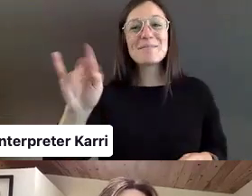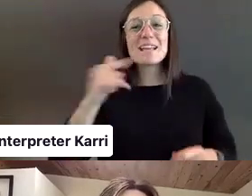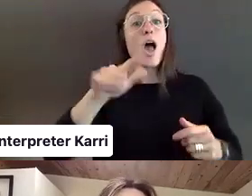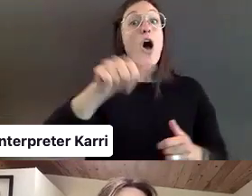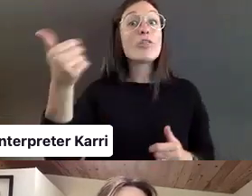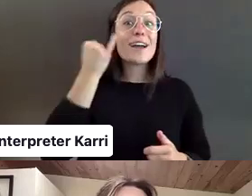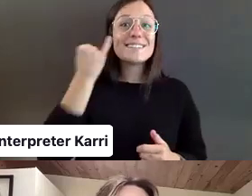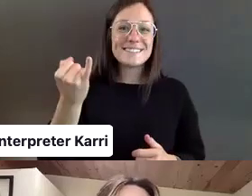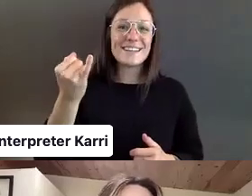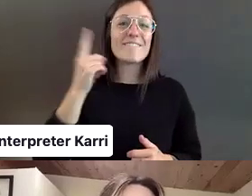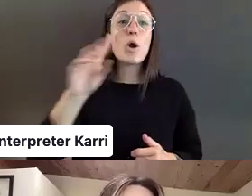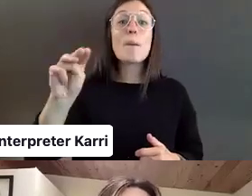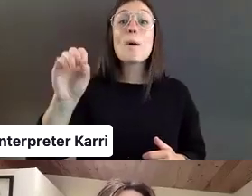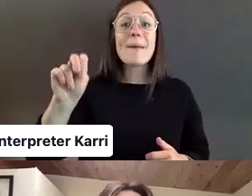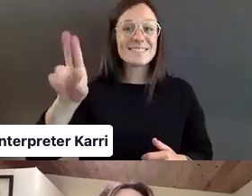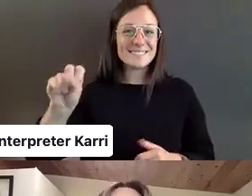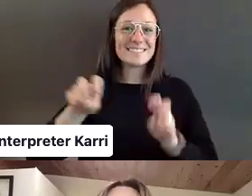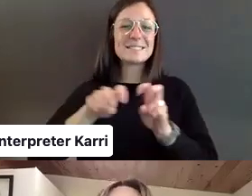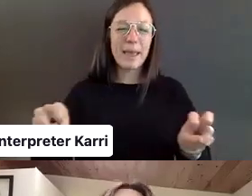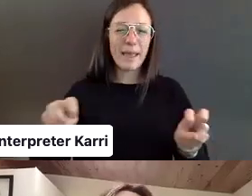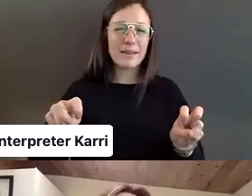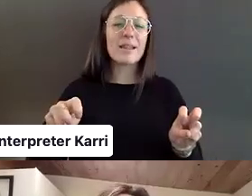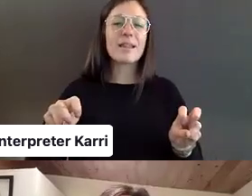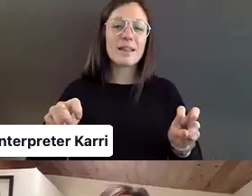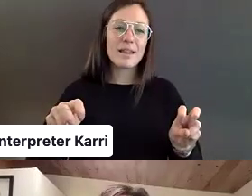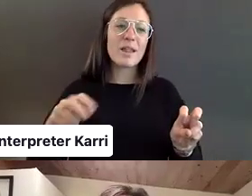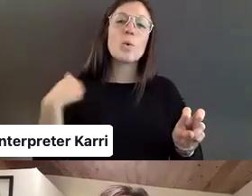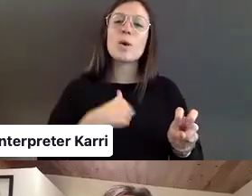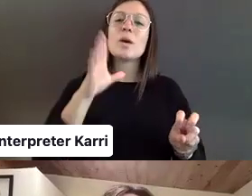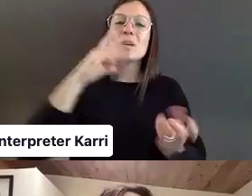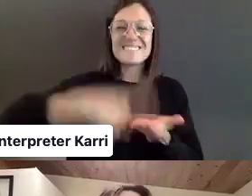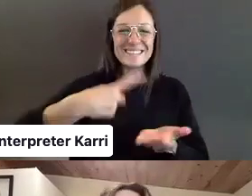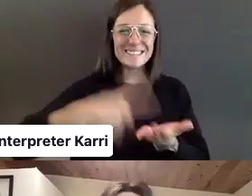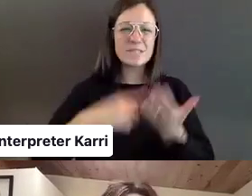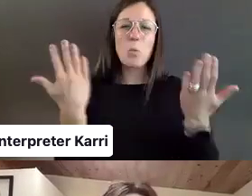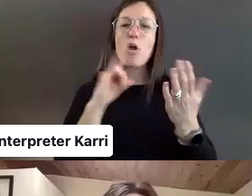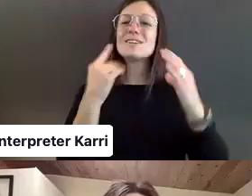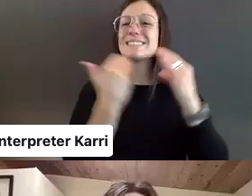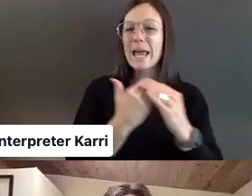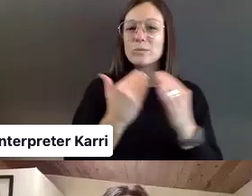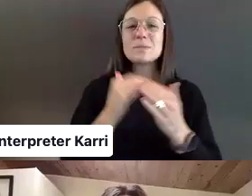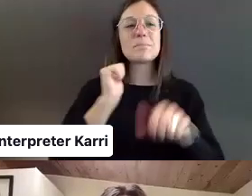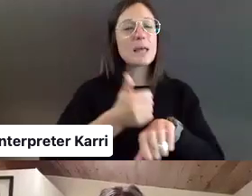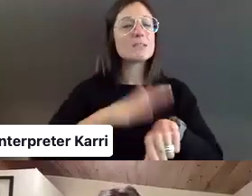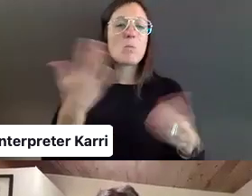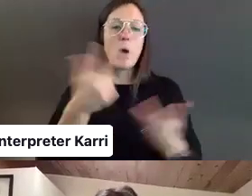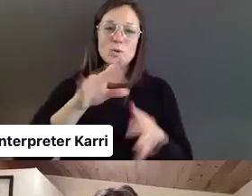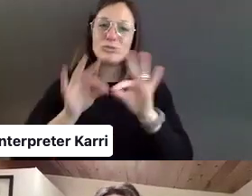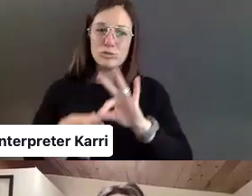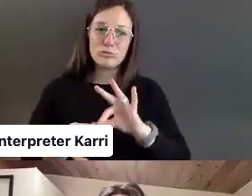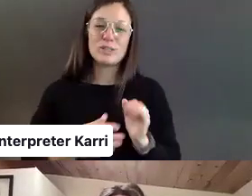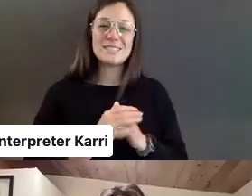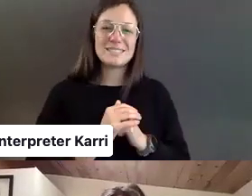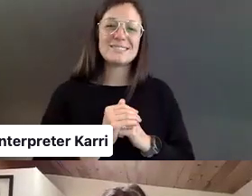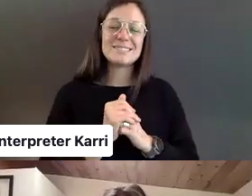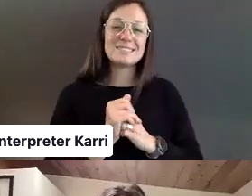for a Momentus panel. Yes, for Make sure. your own Food. sandwich, however you interpret that.